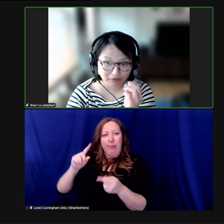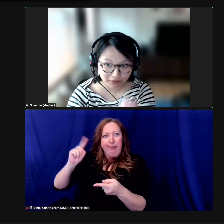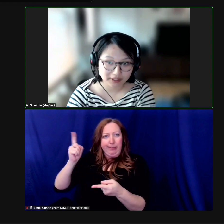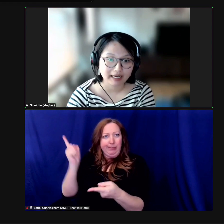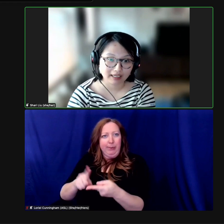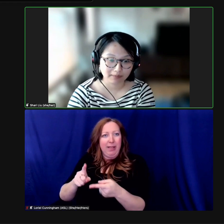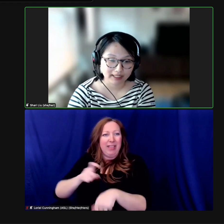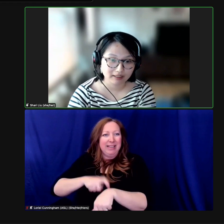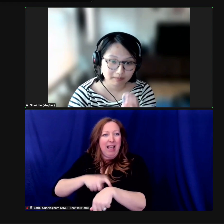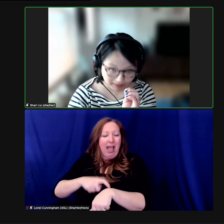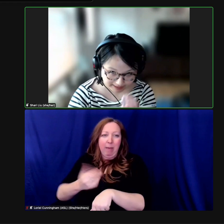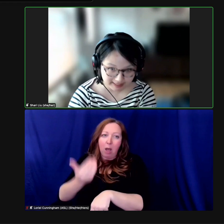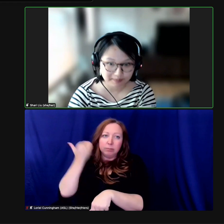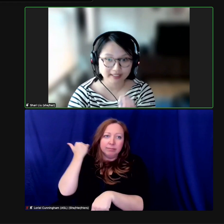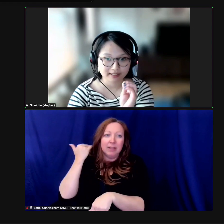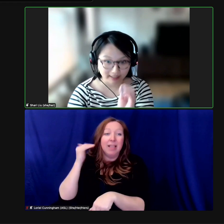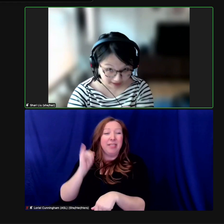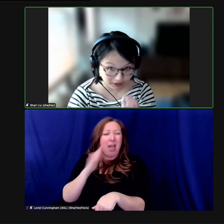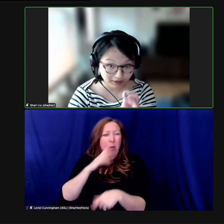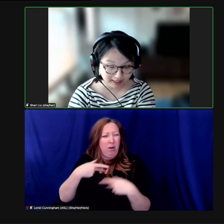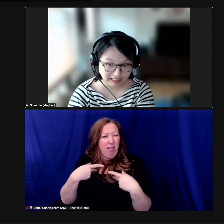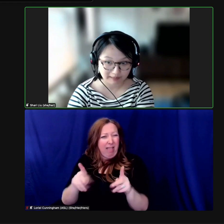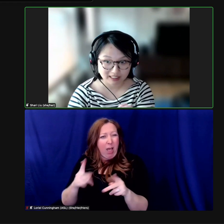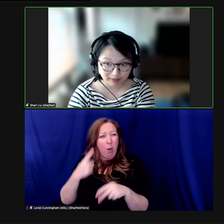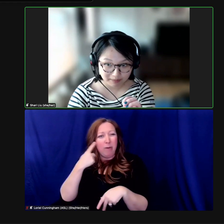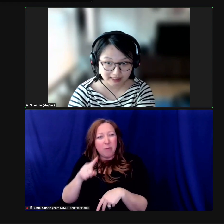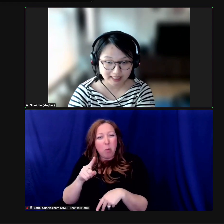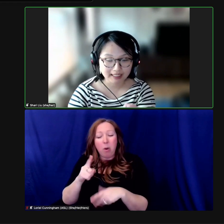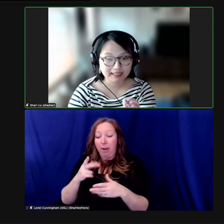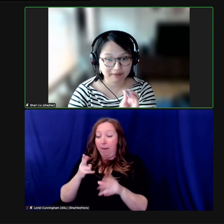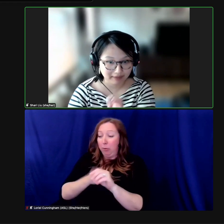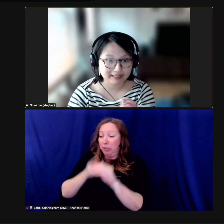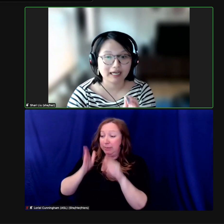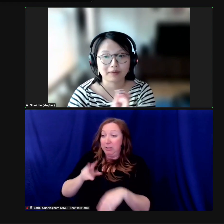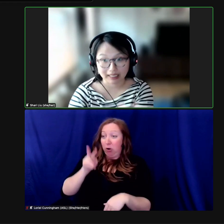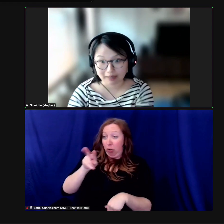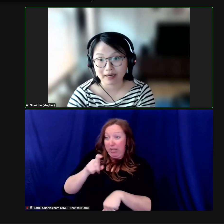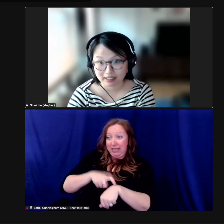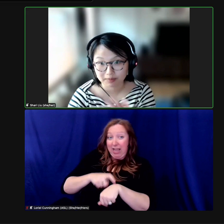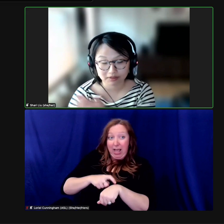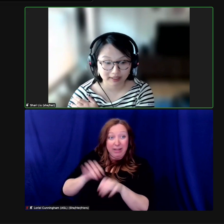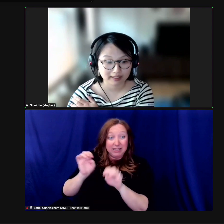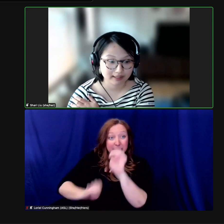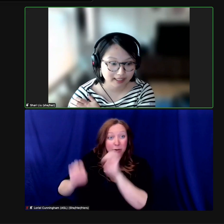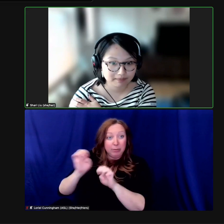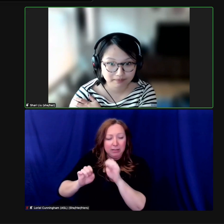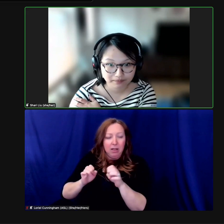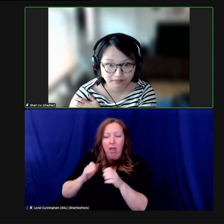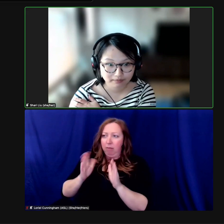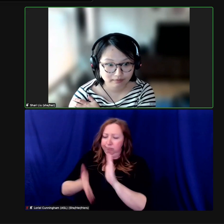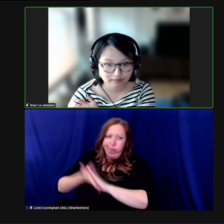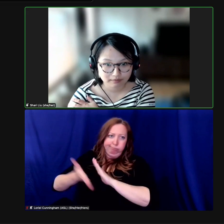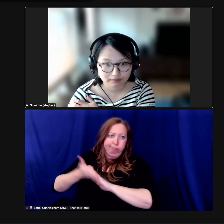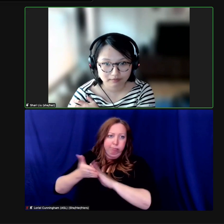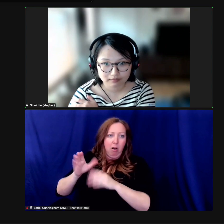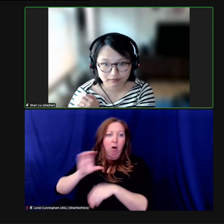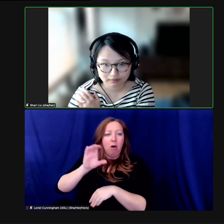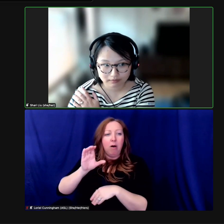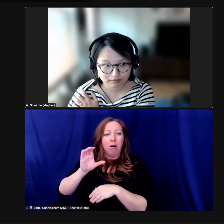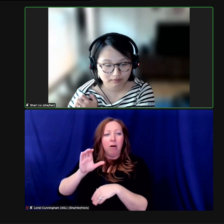would enable fully automated participant contingent looking time experiments that right now are not possible to run online.